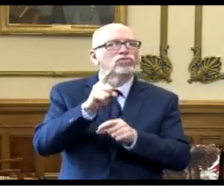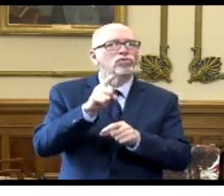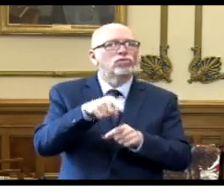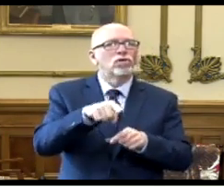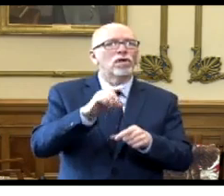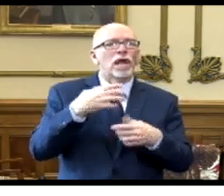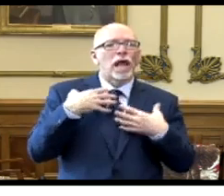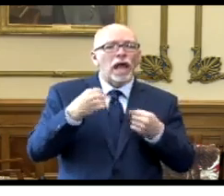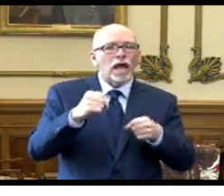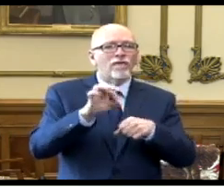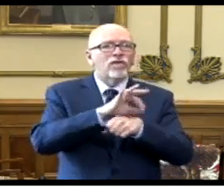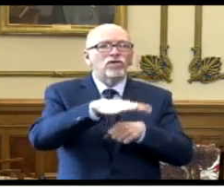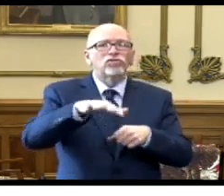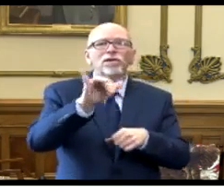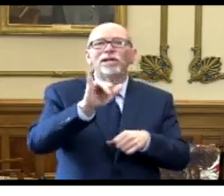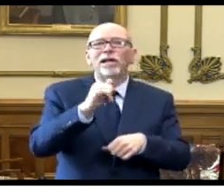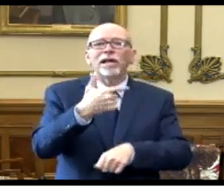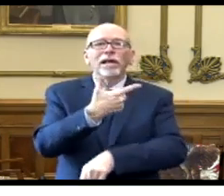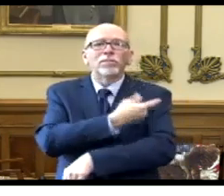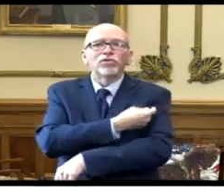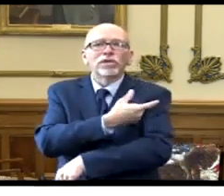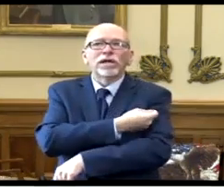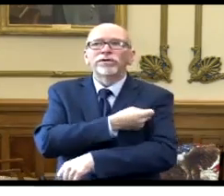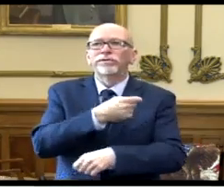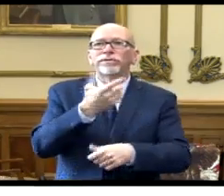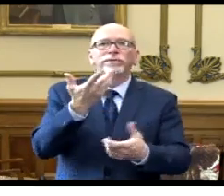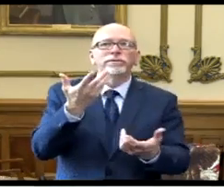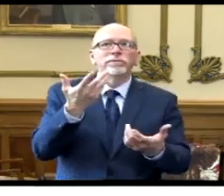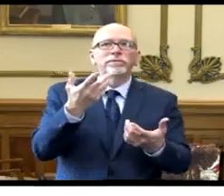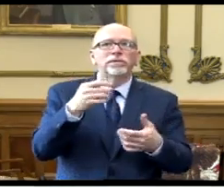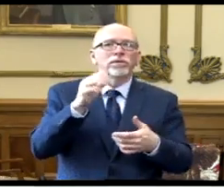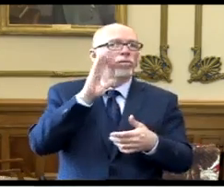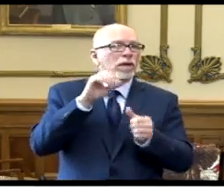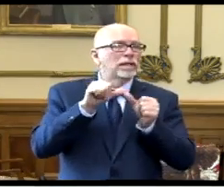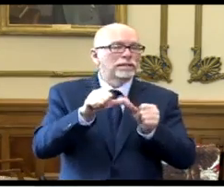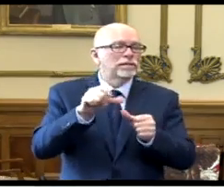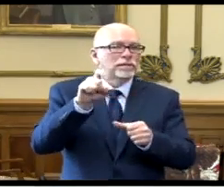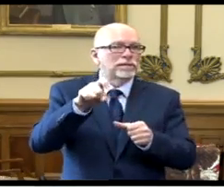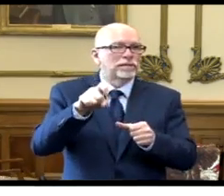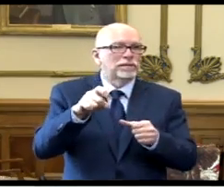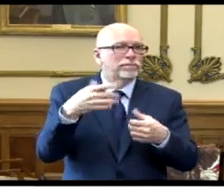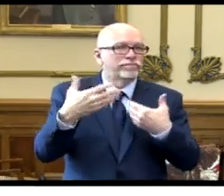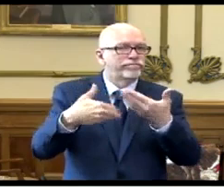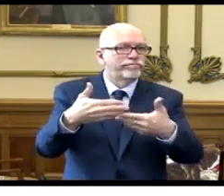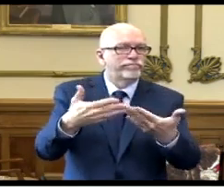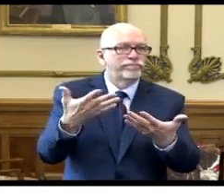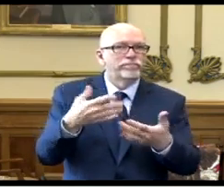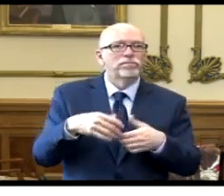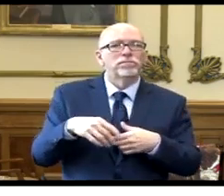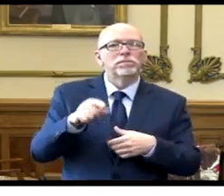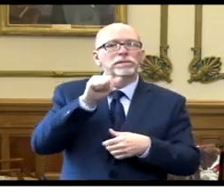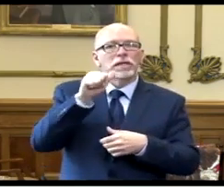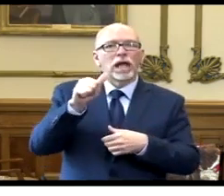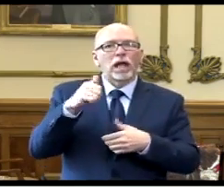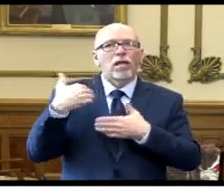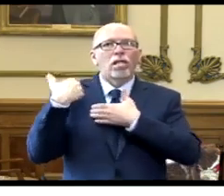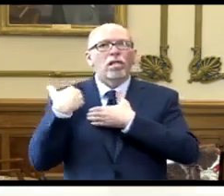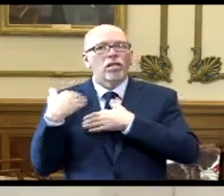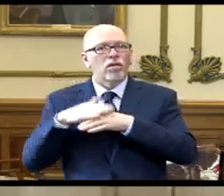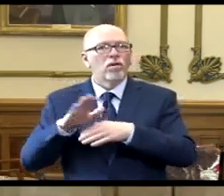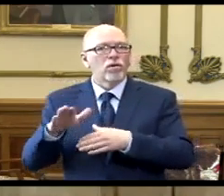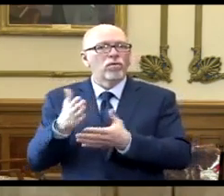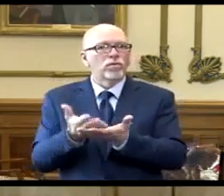health functions such as immunizations, which will continue to need to be done, will not be a strain on their